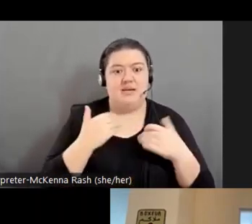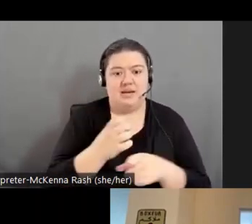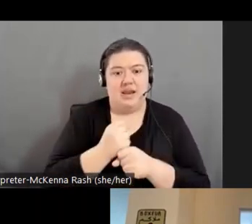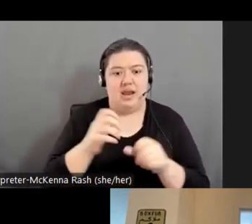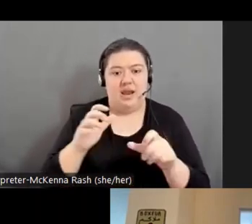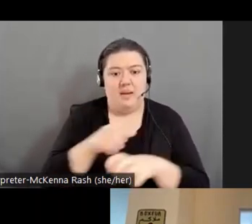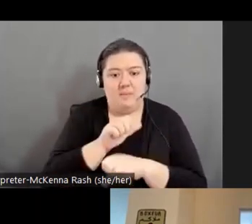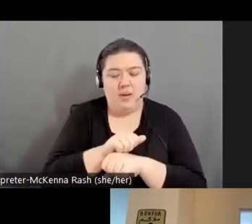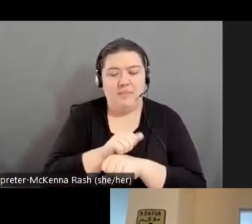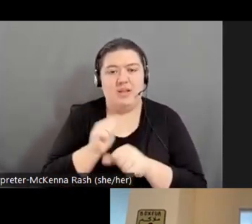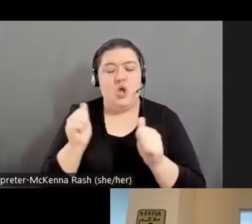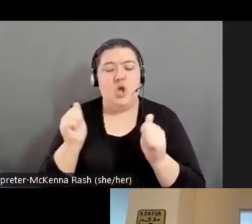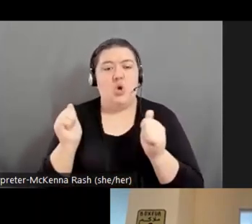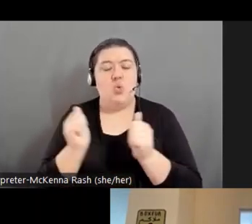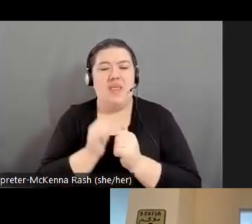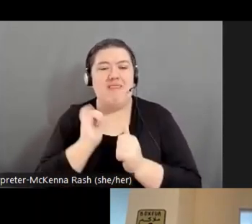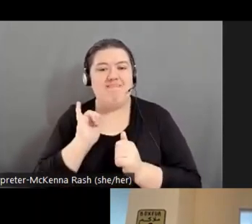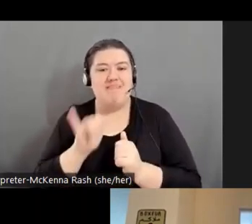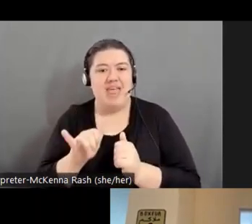With this,